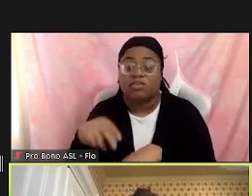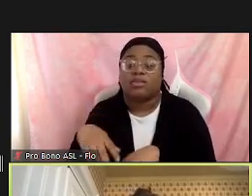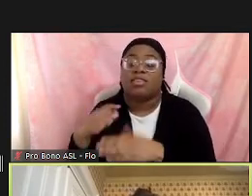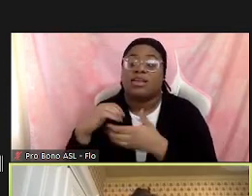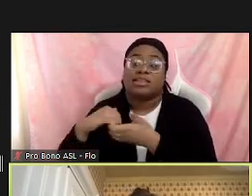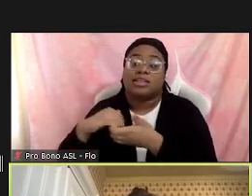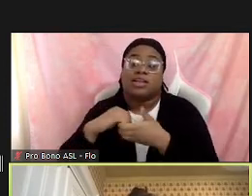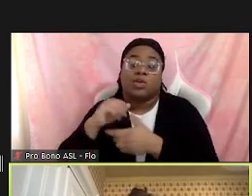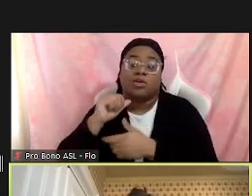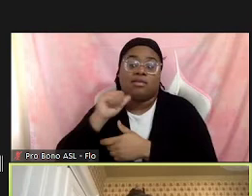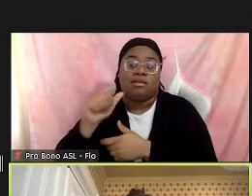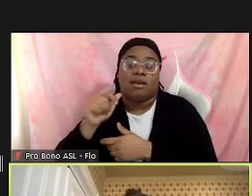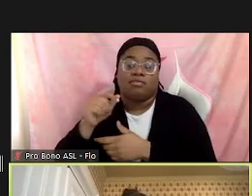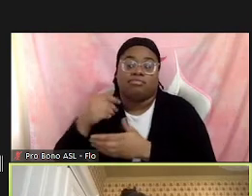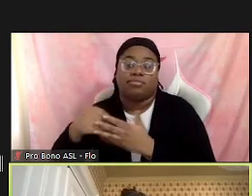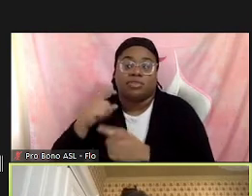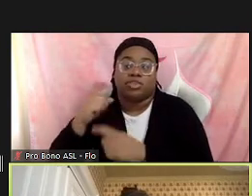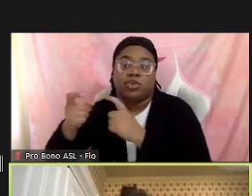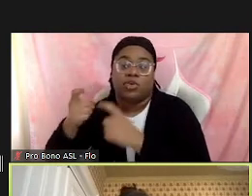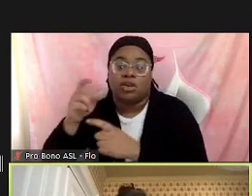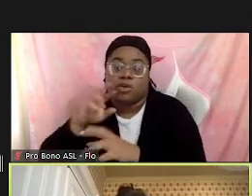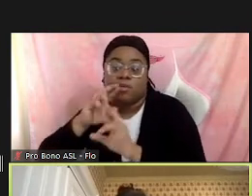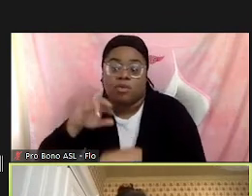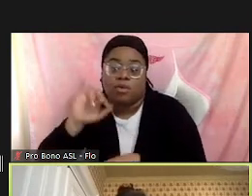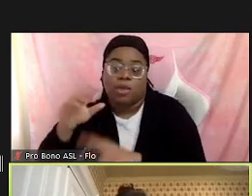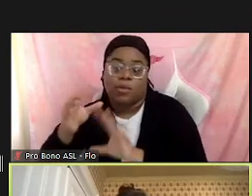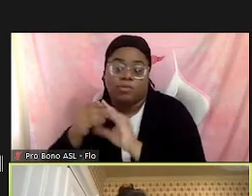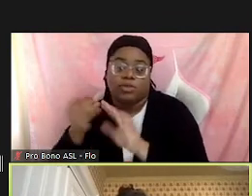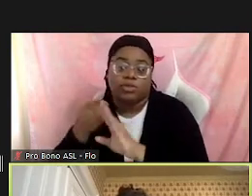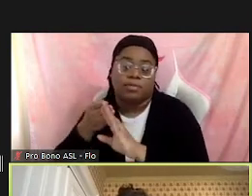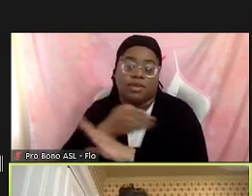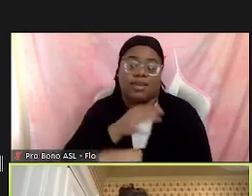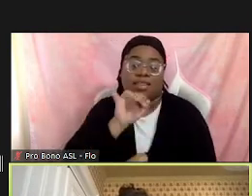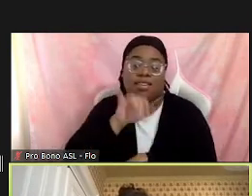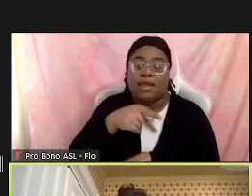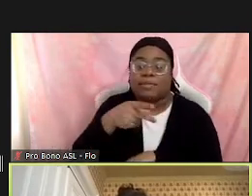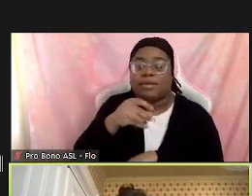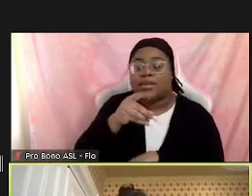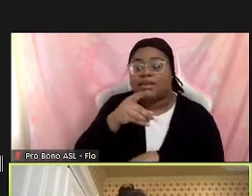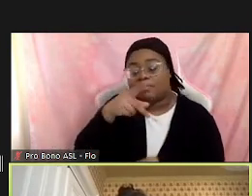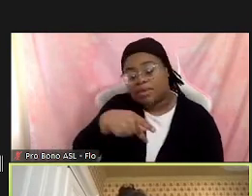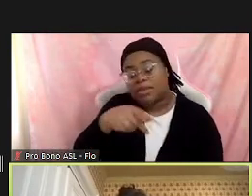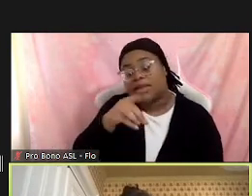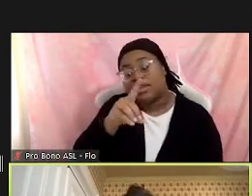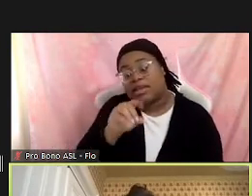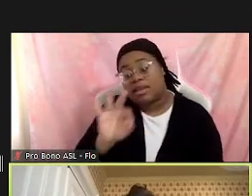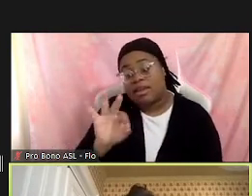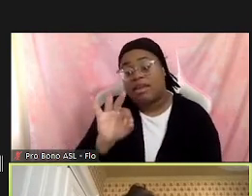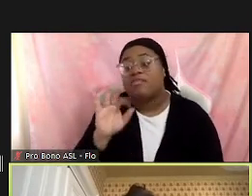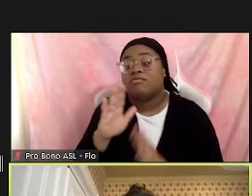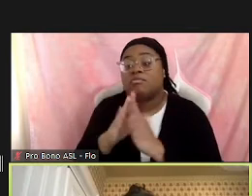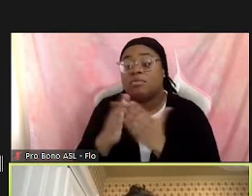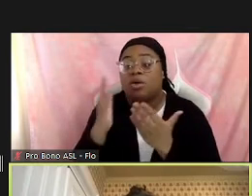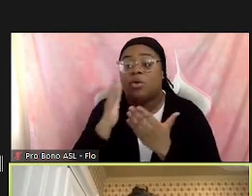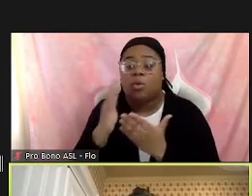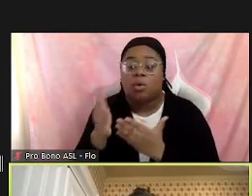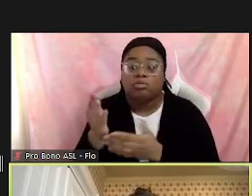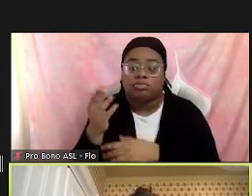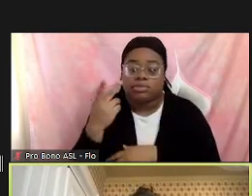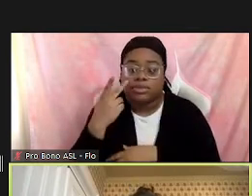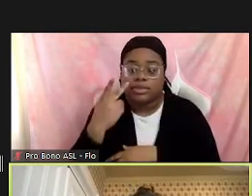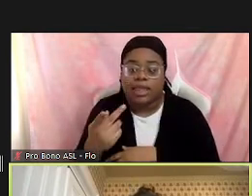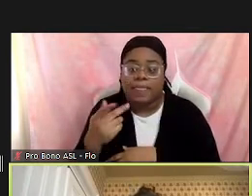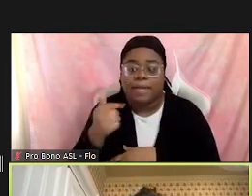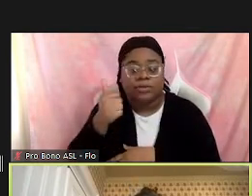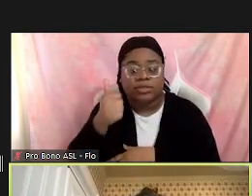in the beginning. And the PDF workbook is gonna support practitioners in self-paced learning, as